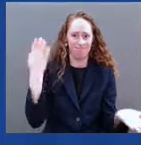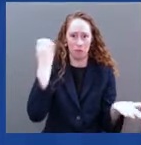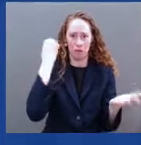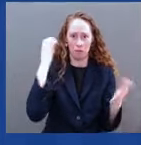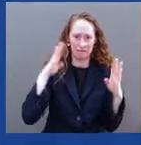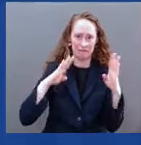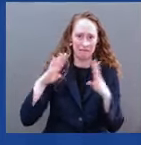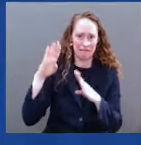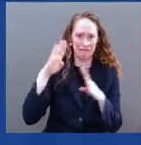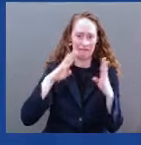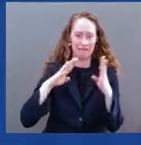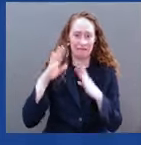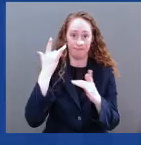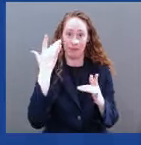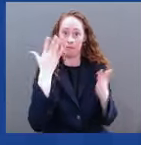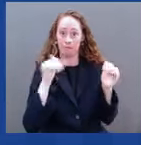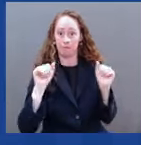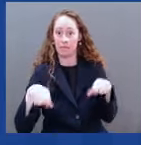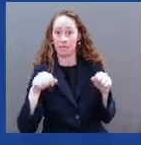elected president again.